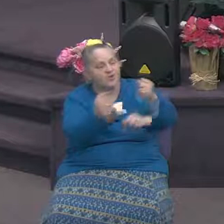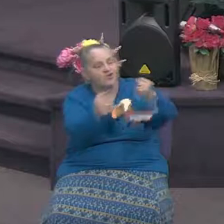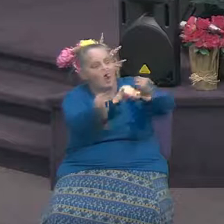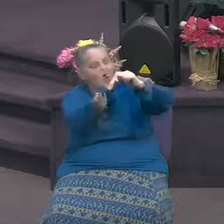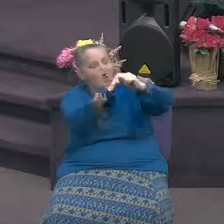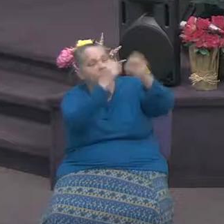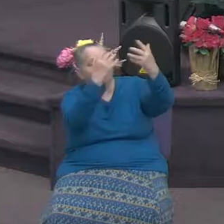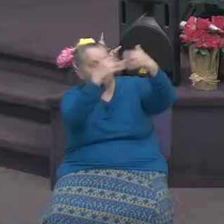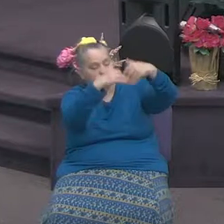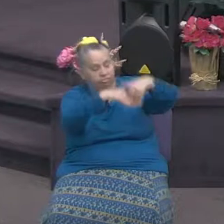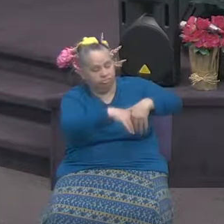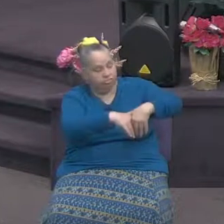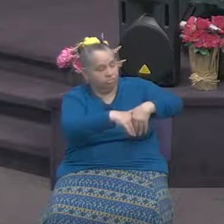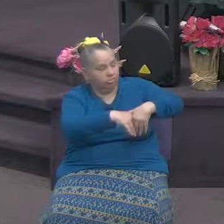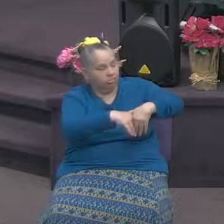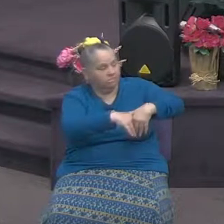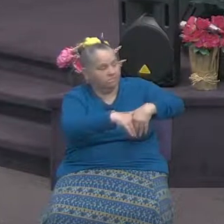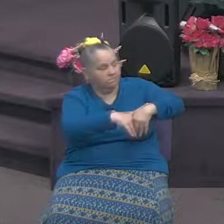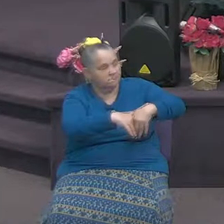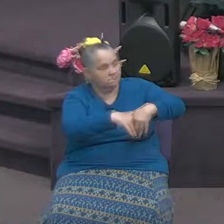stronghold.